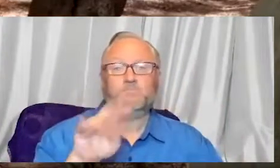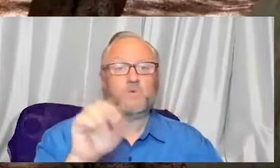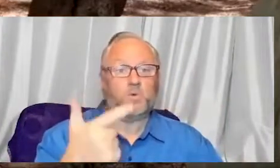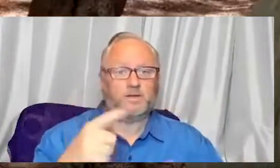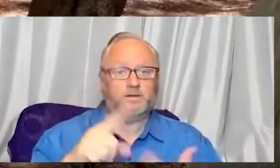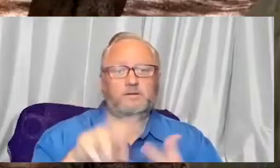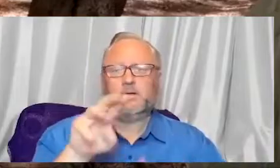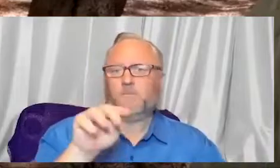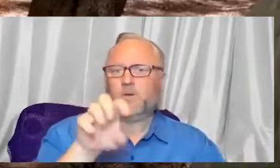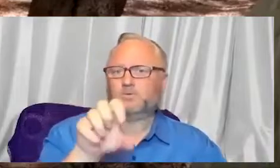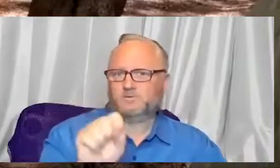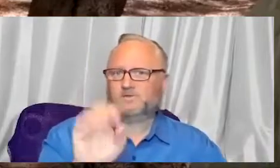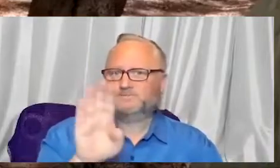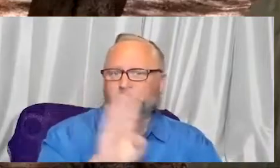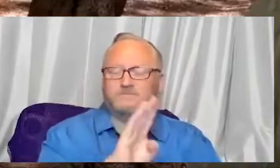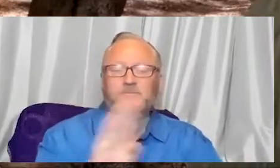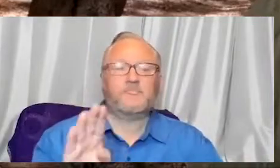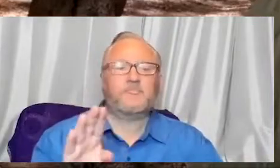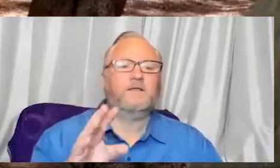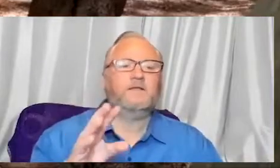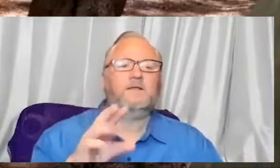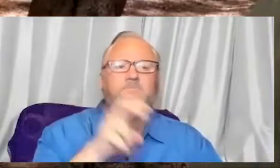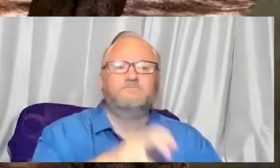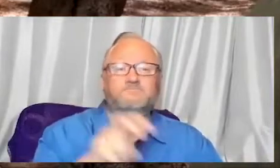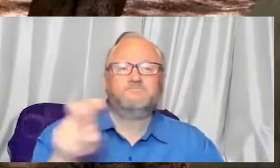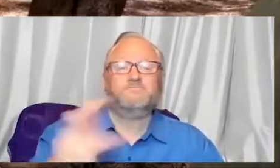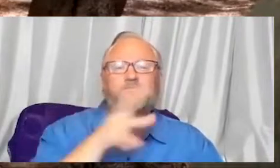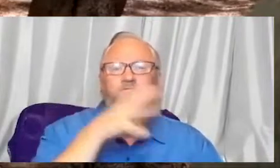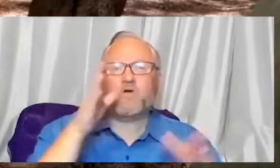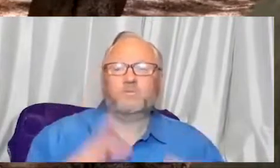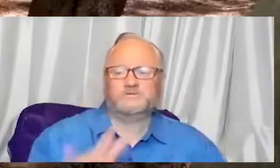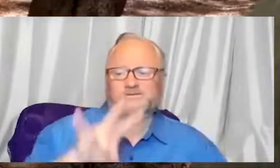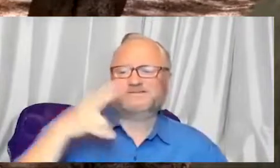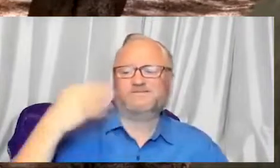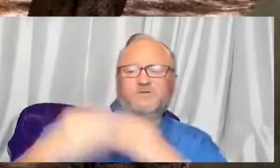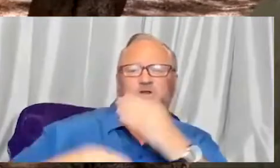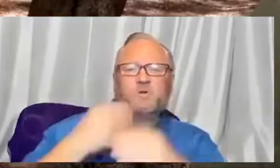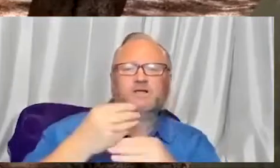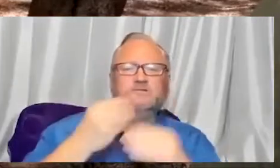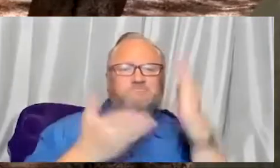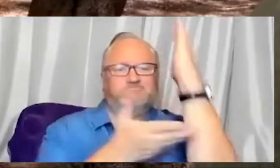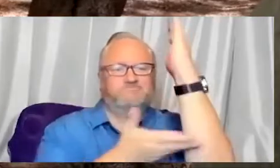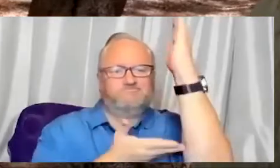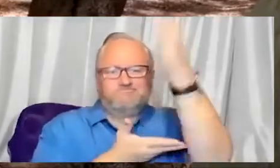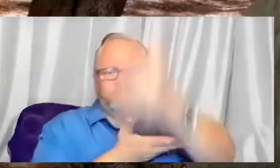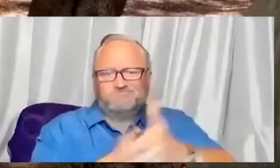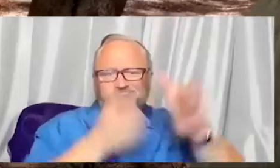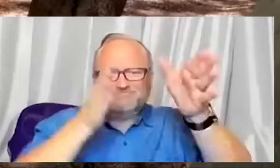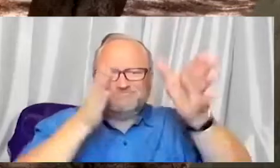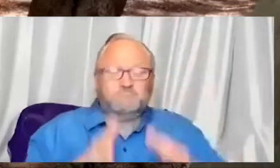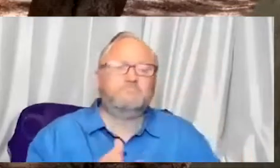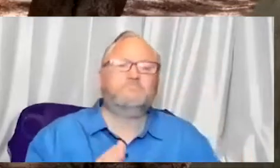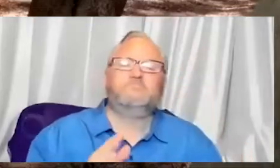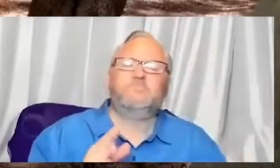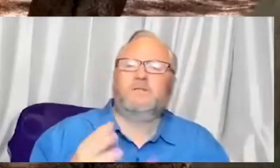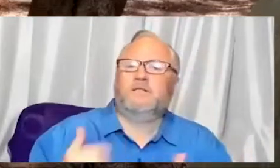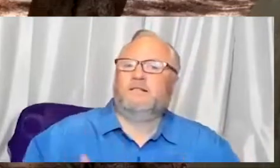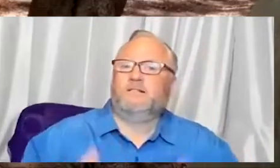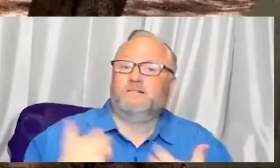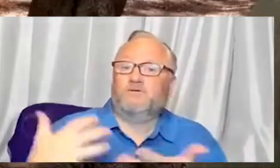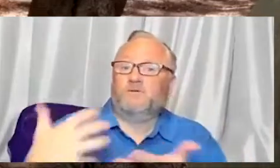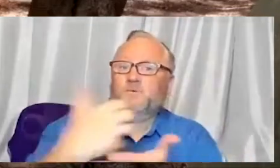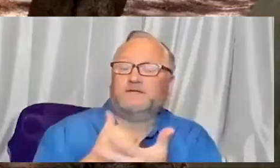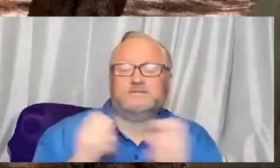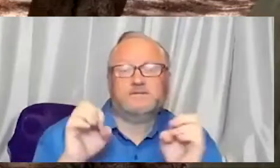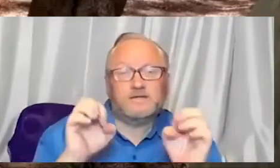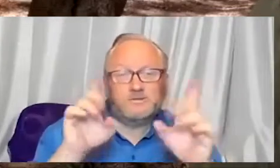farm workers to seventh generation lumberjacks, leading in technology, living wages, education and medicine,